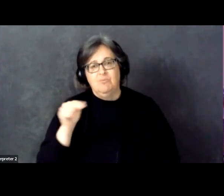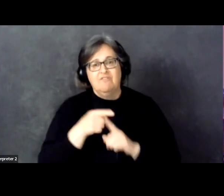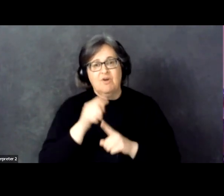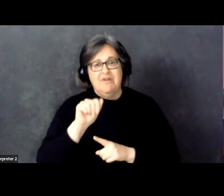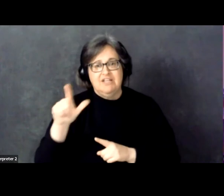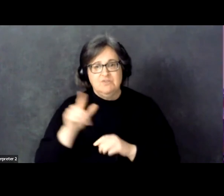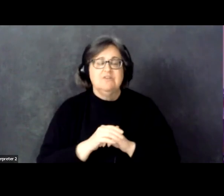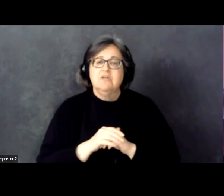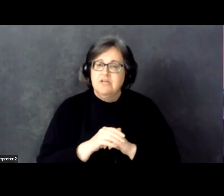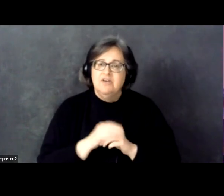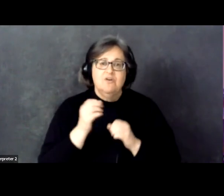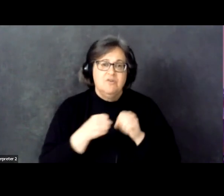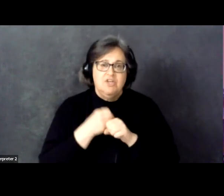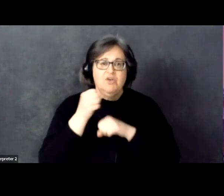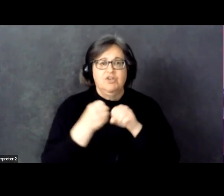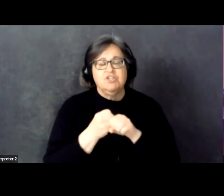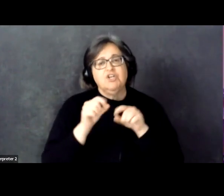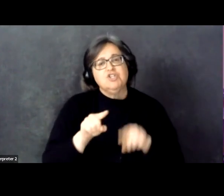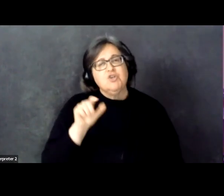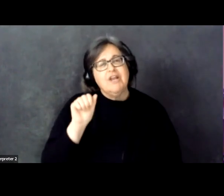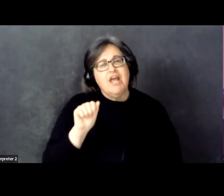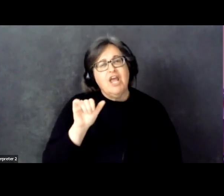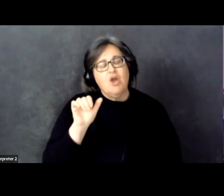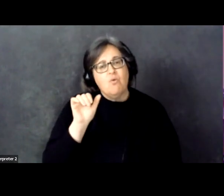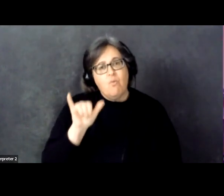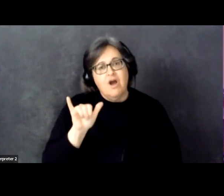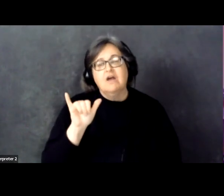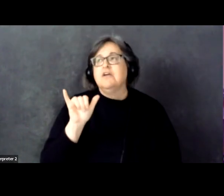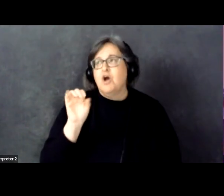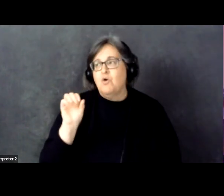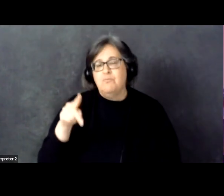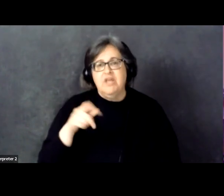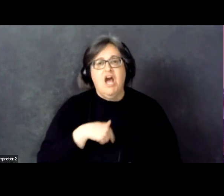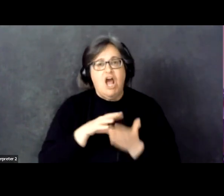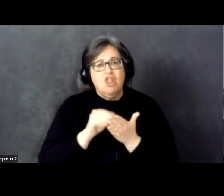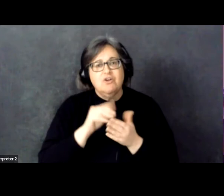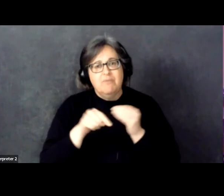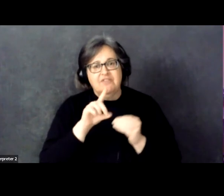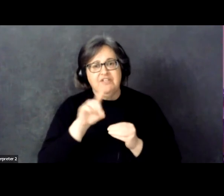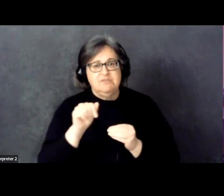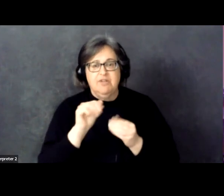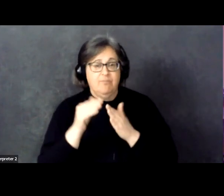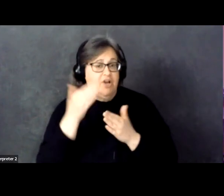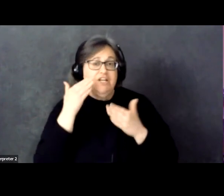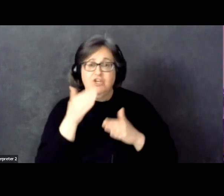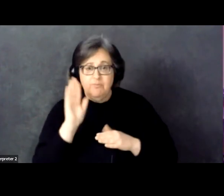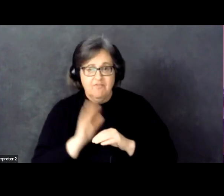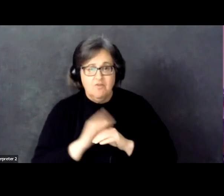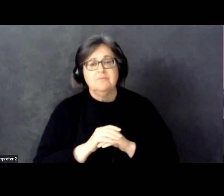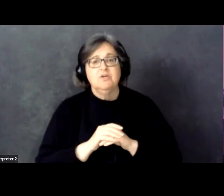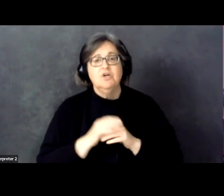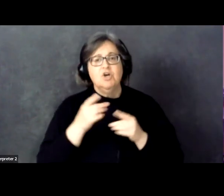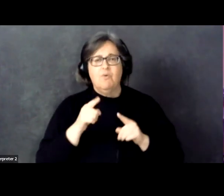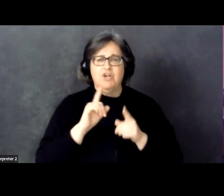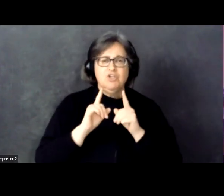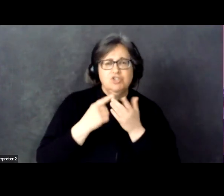after. During the AYLP meetings at Access Living, I learned many things about the disability community I did not know before. When I would